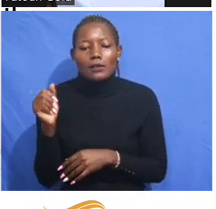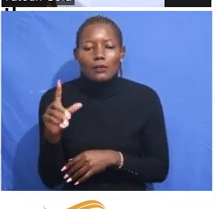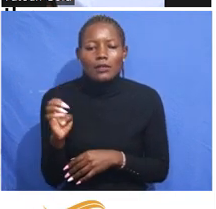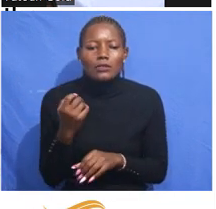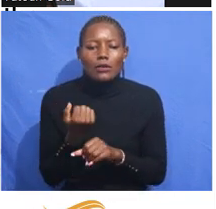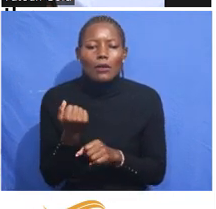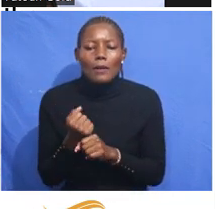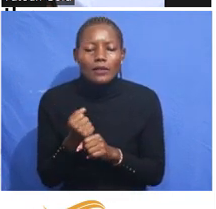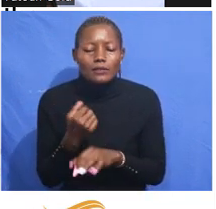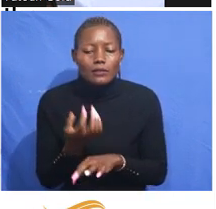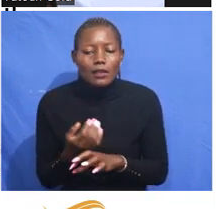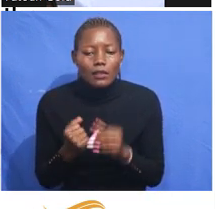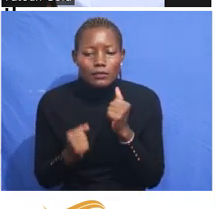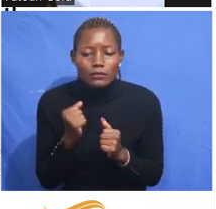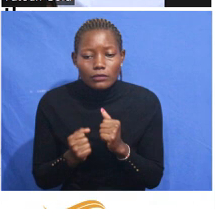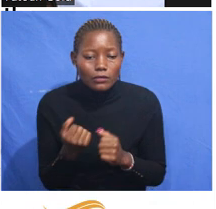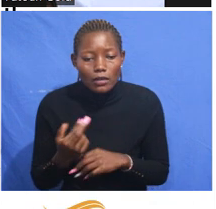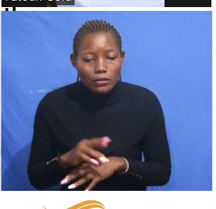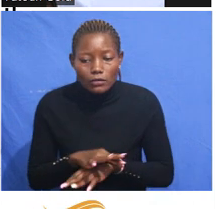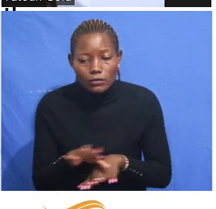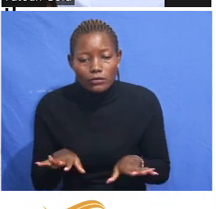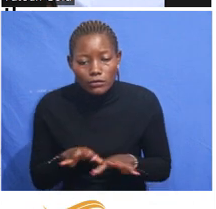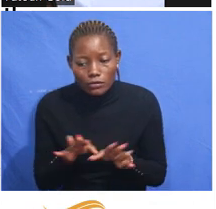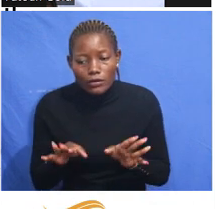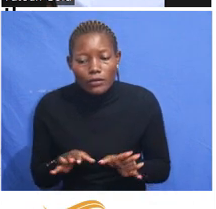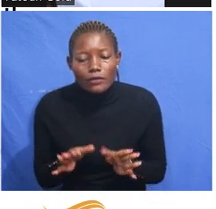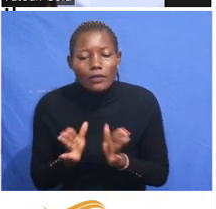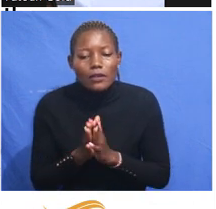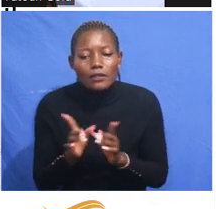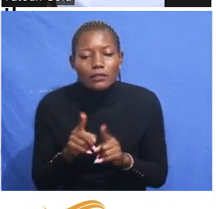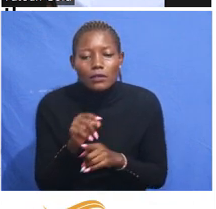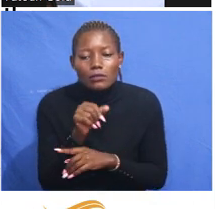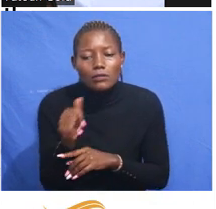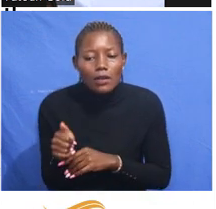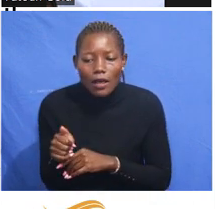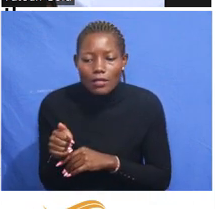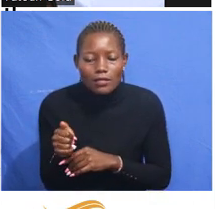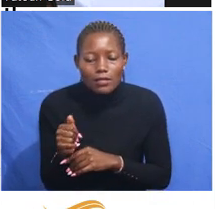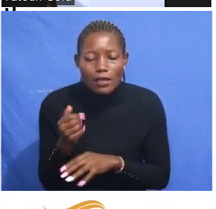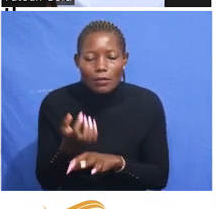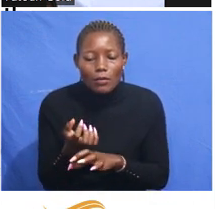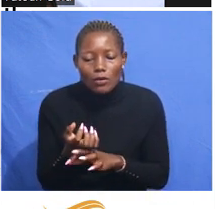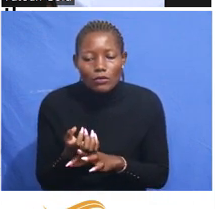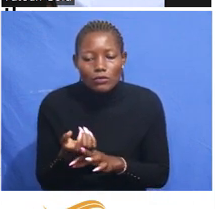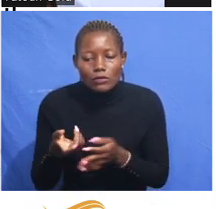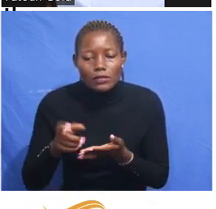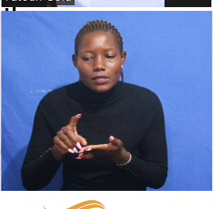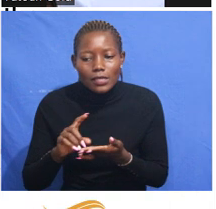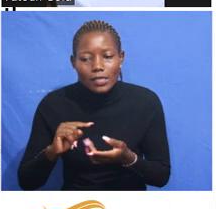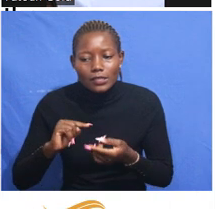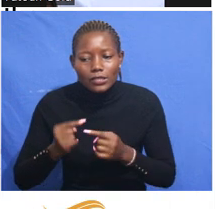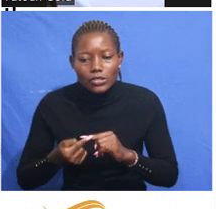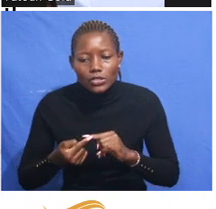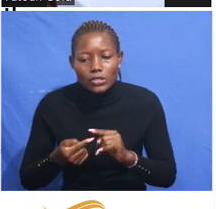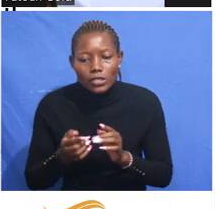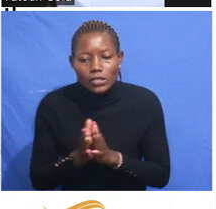difficult to run, cycle, or swim powerfully. And the shrinking bones also increase the likelihood of injury and the